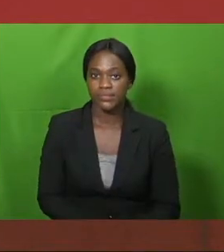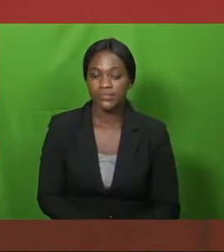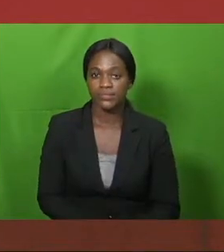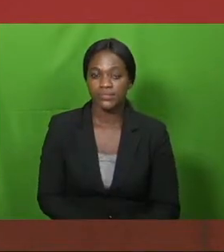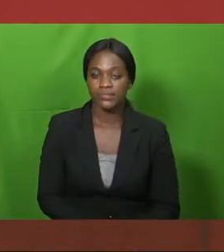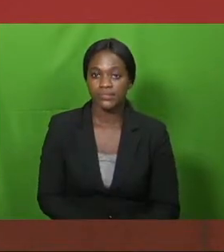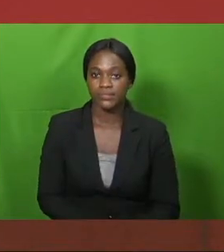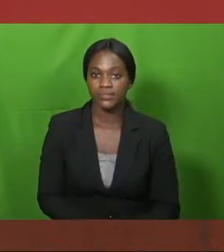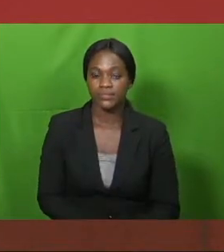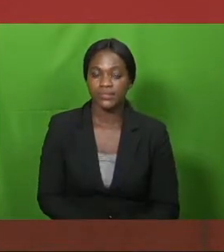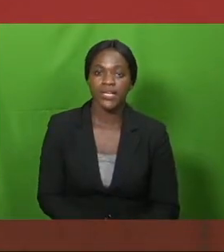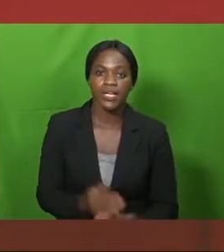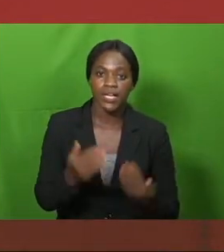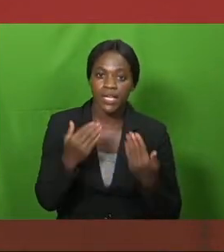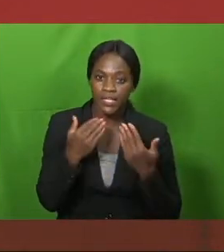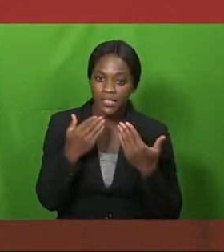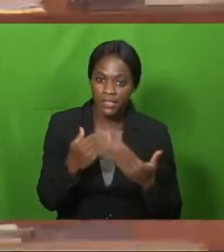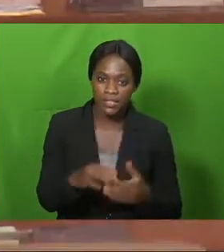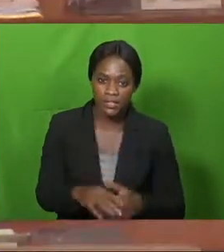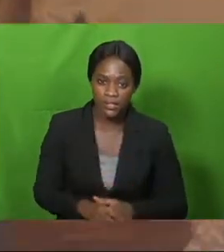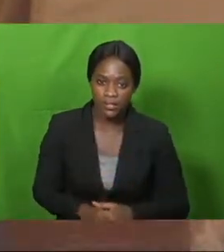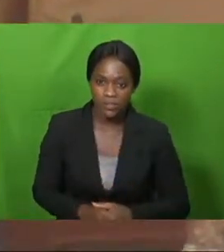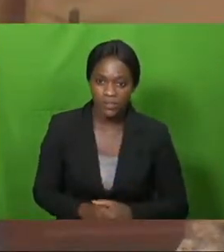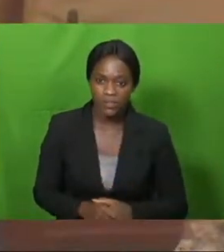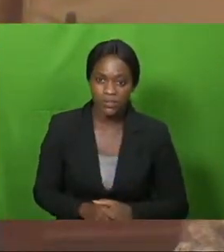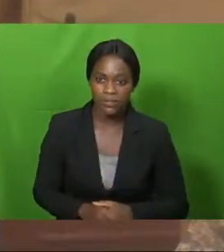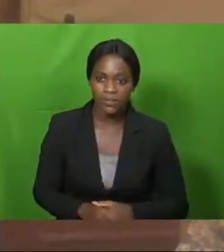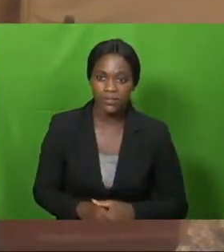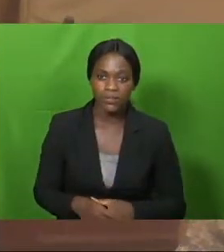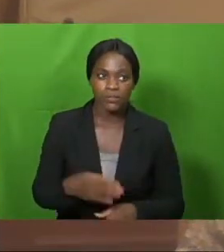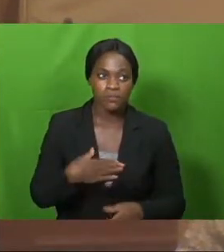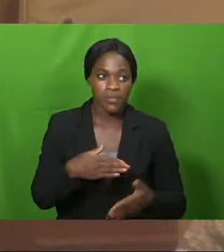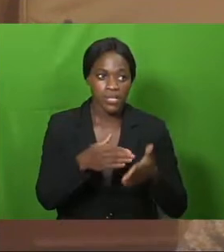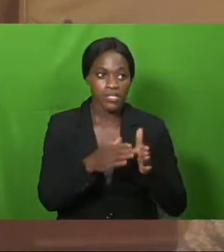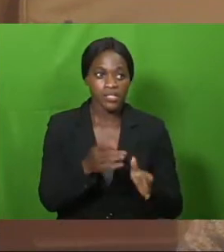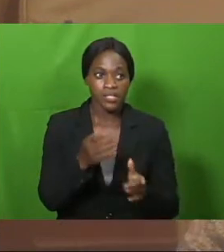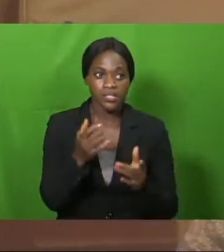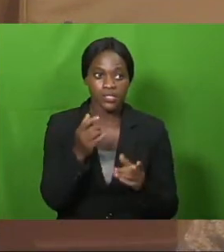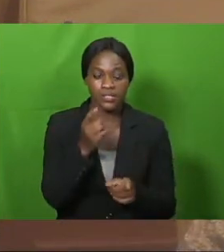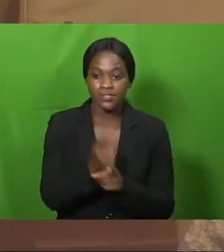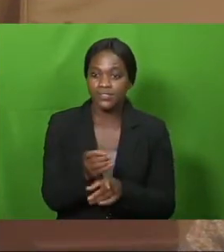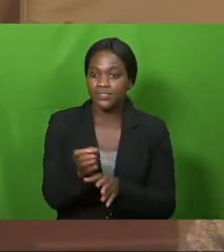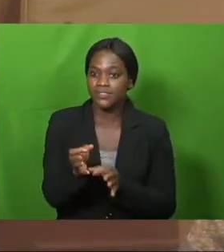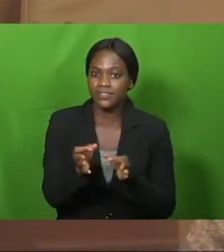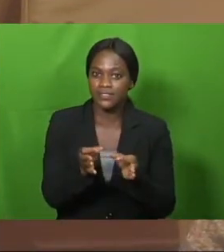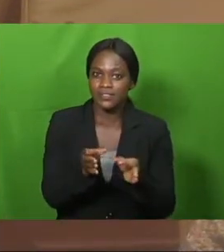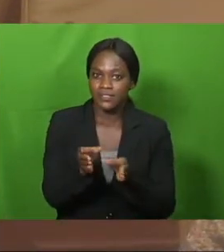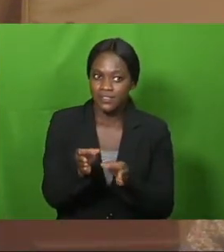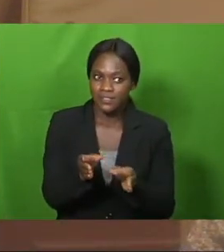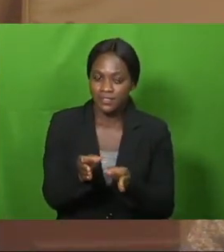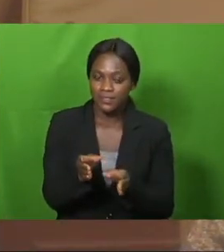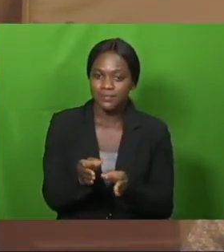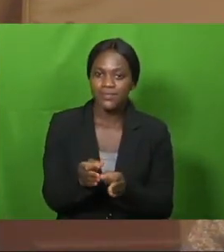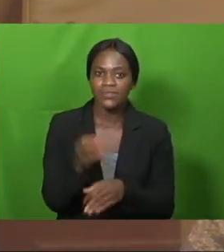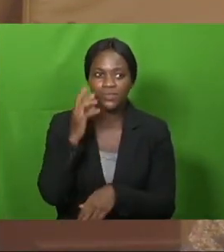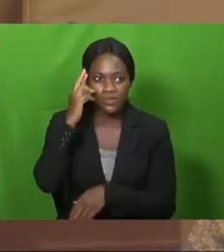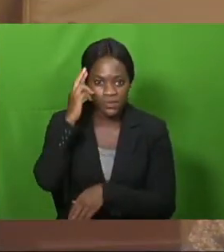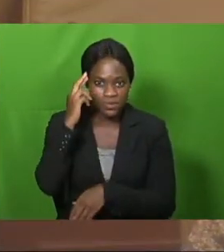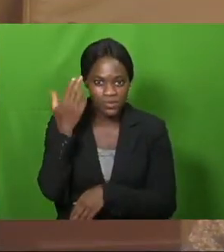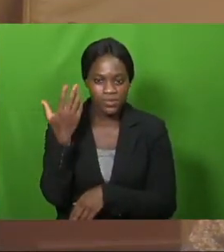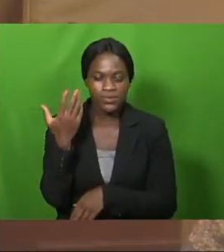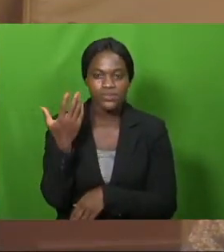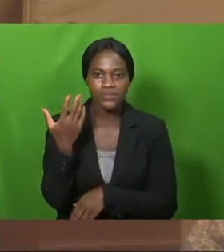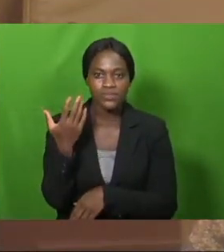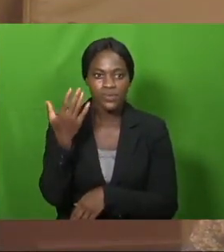Thank you, Mr. Speaker. Mr. Speaker, my leader just explained the circumstances under which there's to